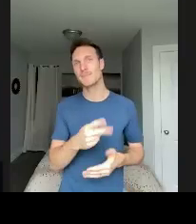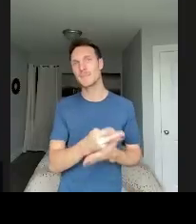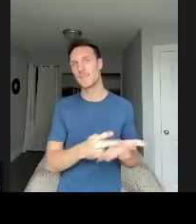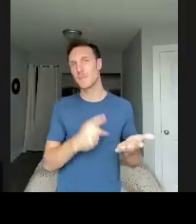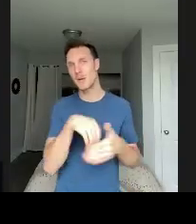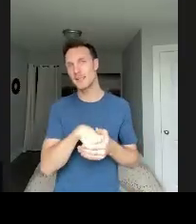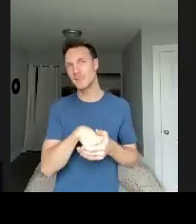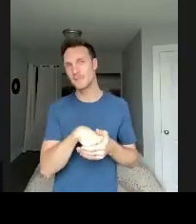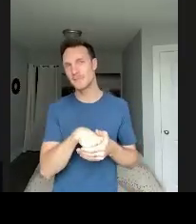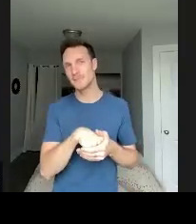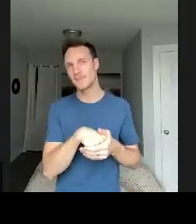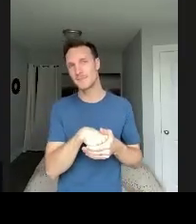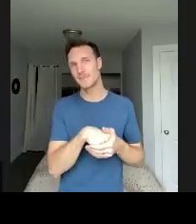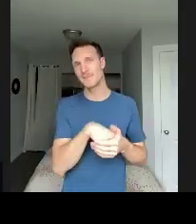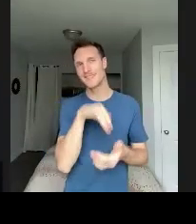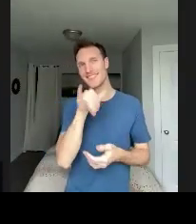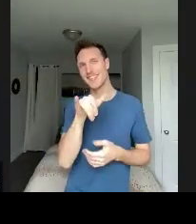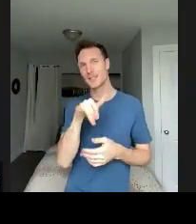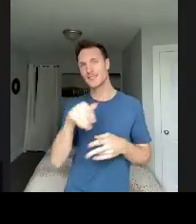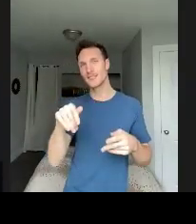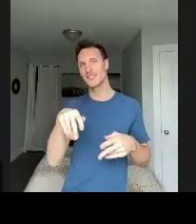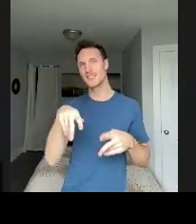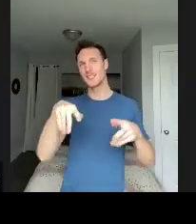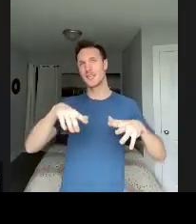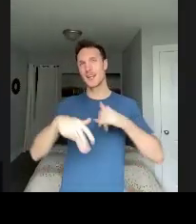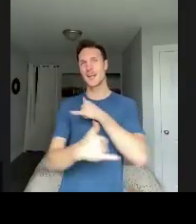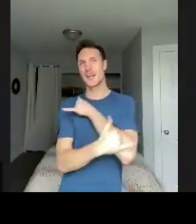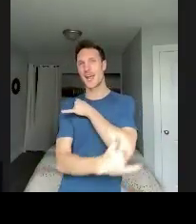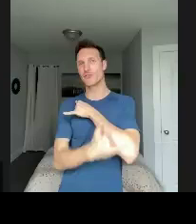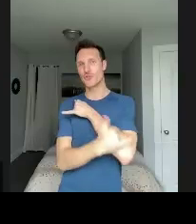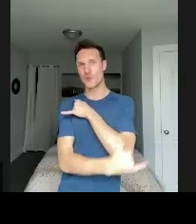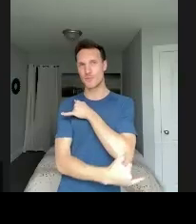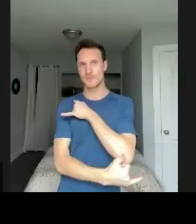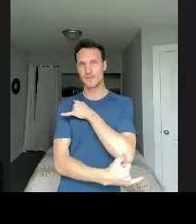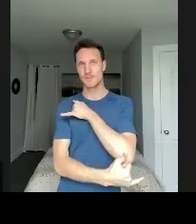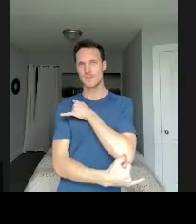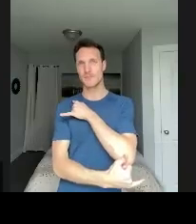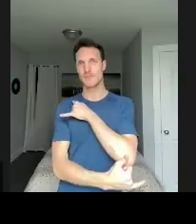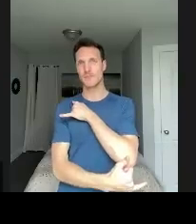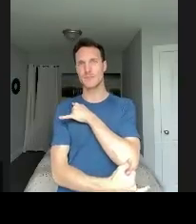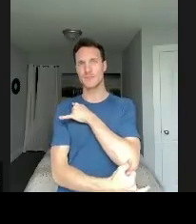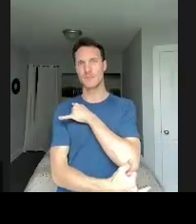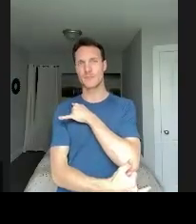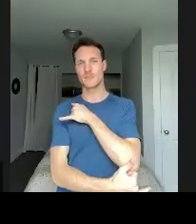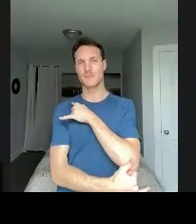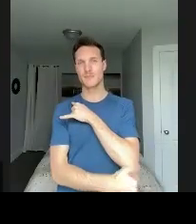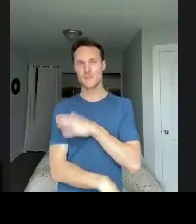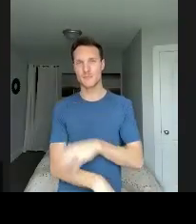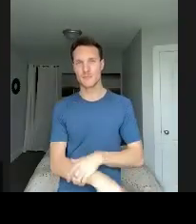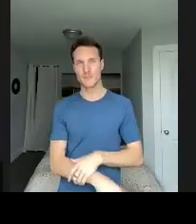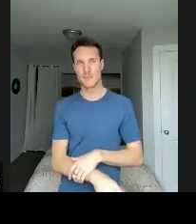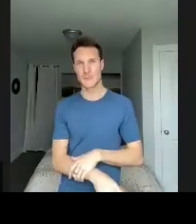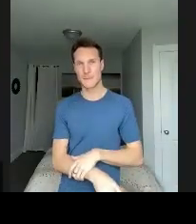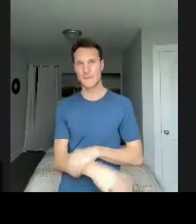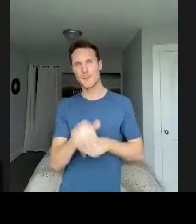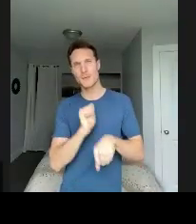the National Center for Advancing Person-Centered Practices, I believe. So they're going to be working with the